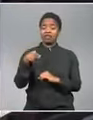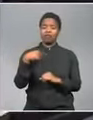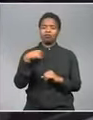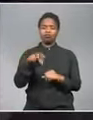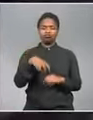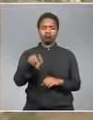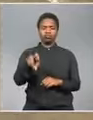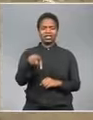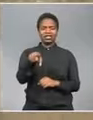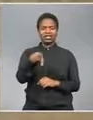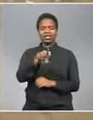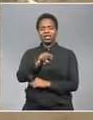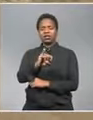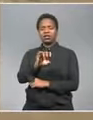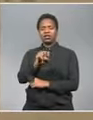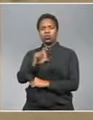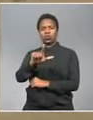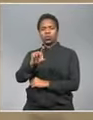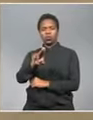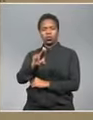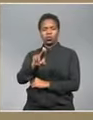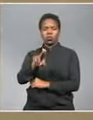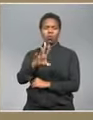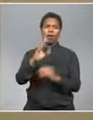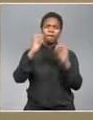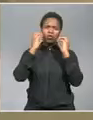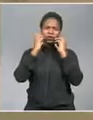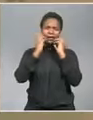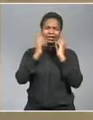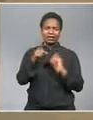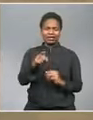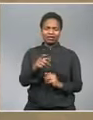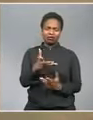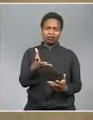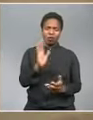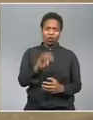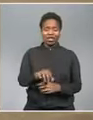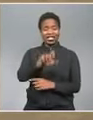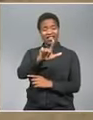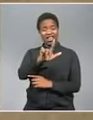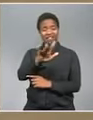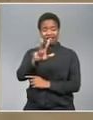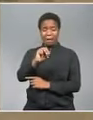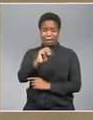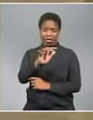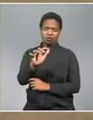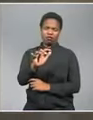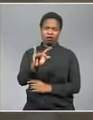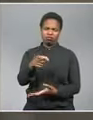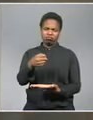Mozambique. Beira, which was hardest hit, will also be getting a 75 million rand